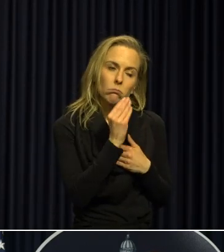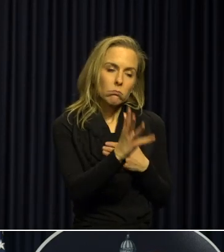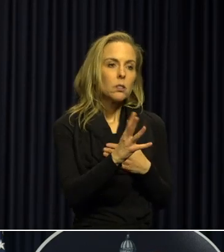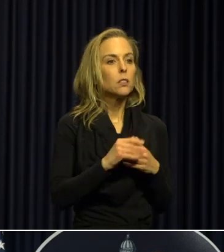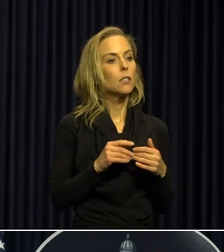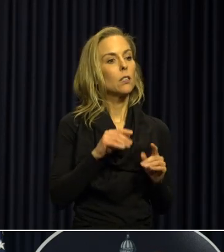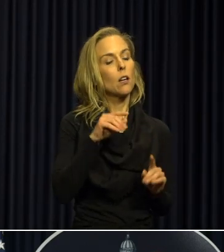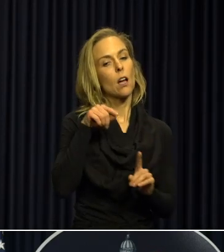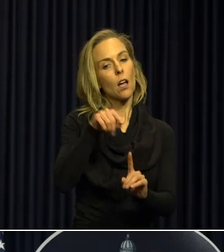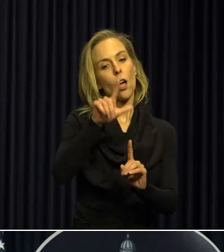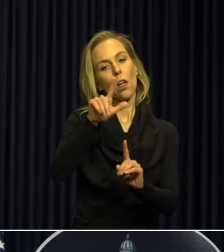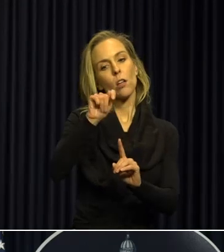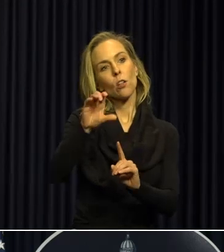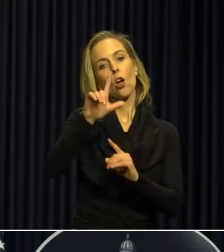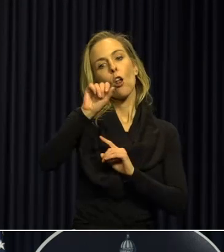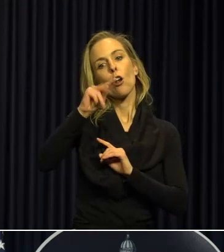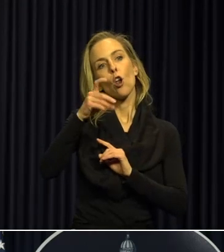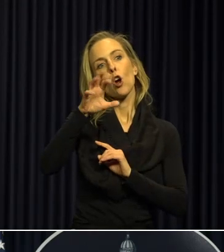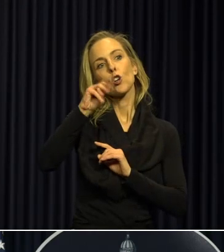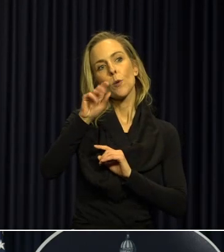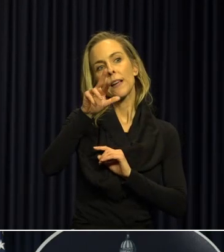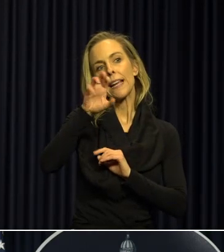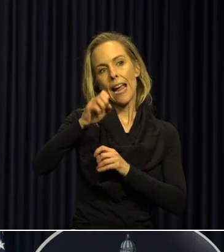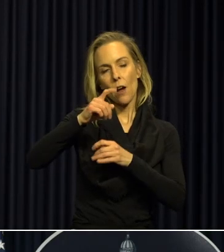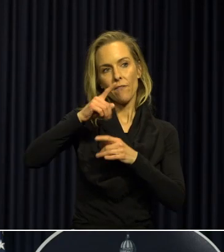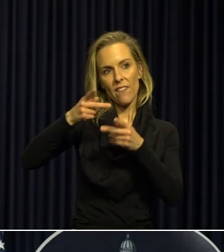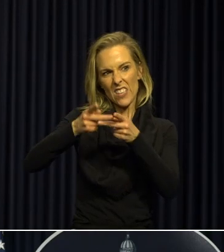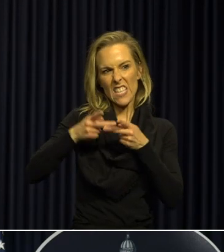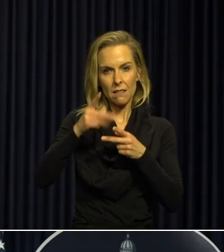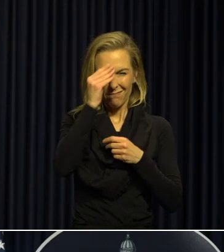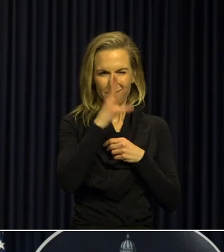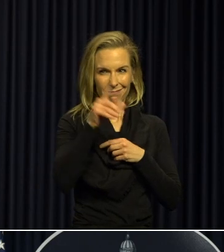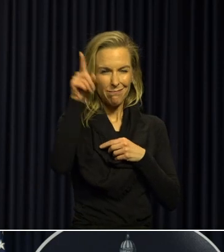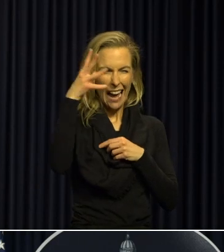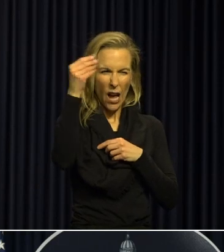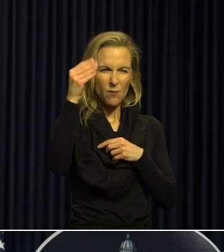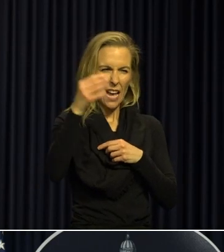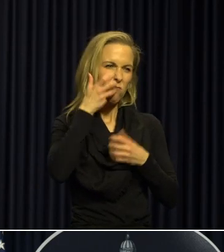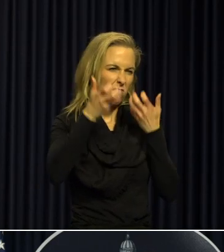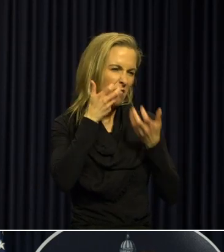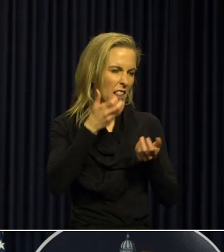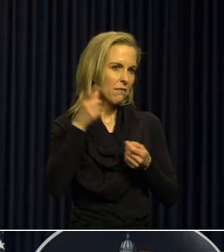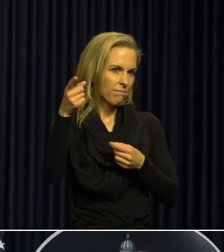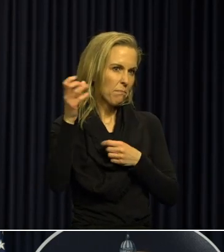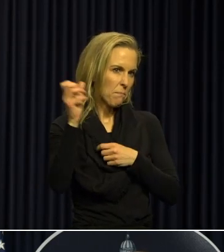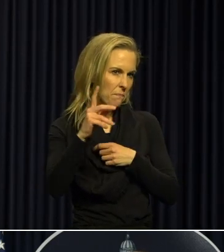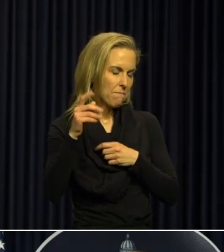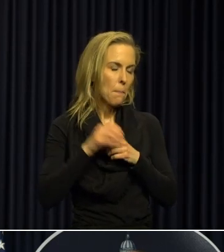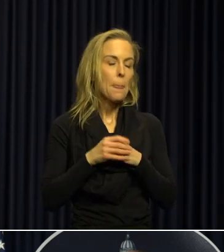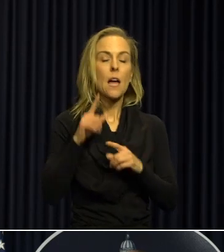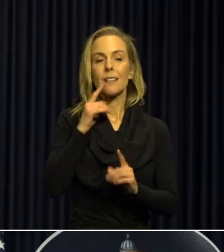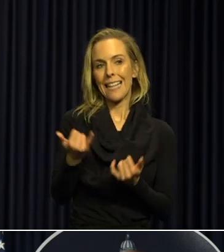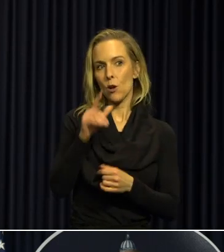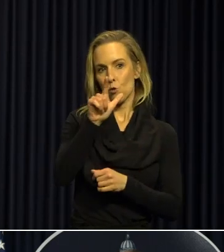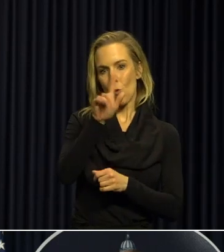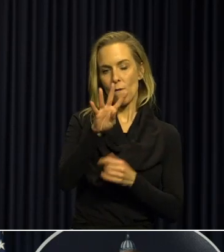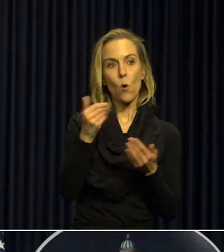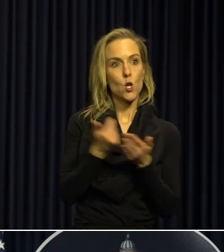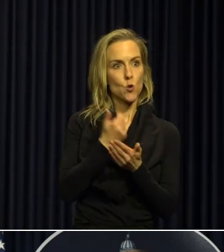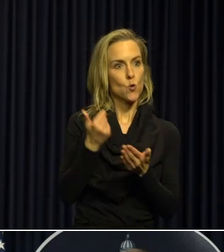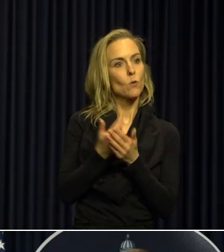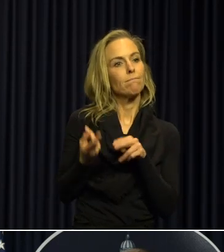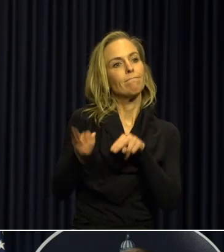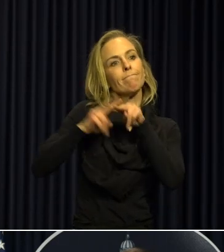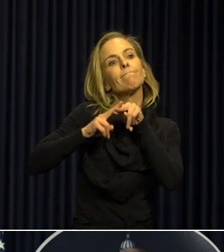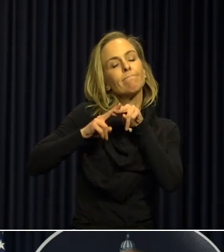care facilities. So this is our big challenge. It's grown 24 new residents since